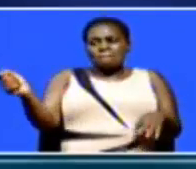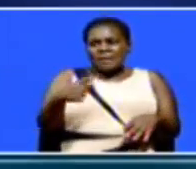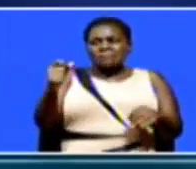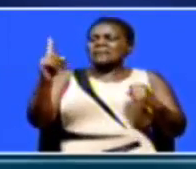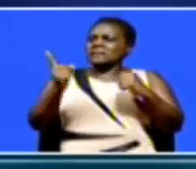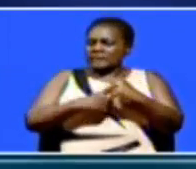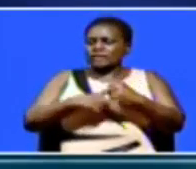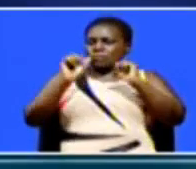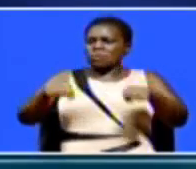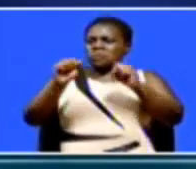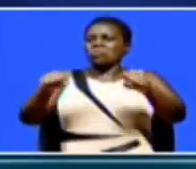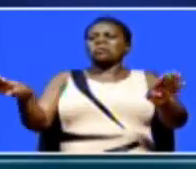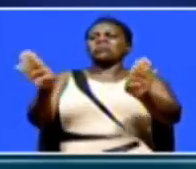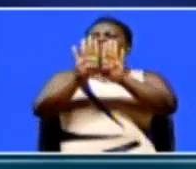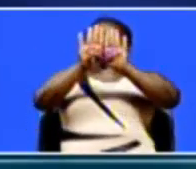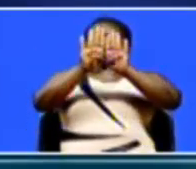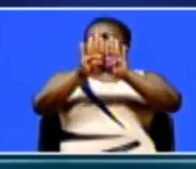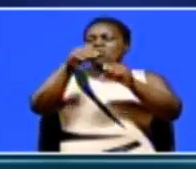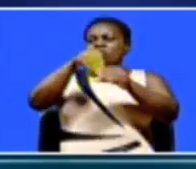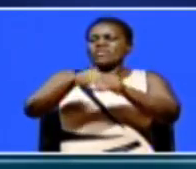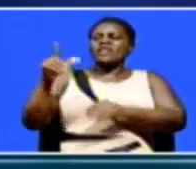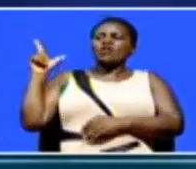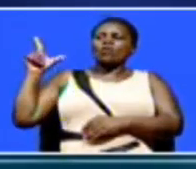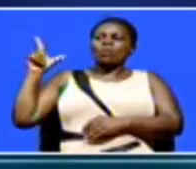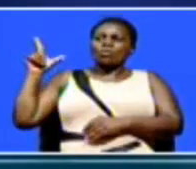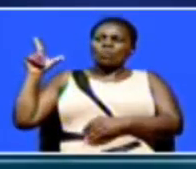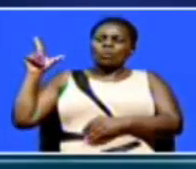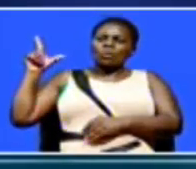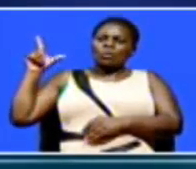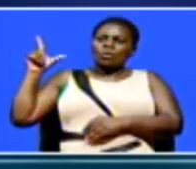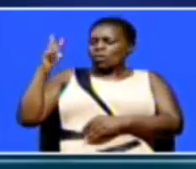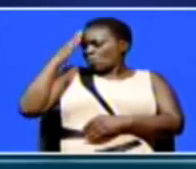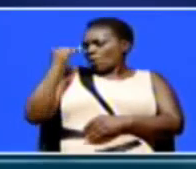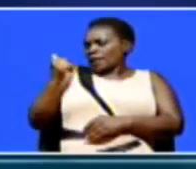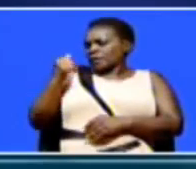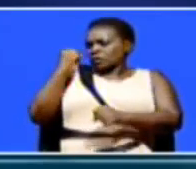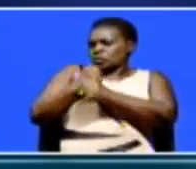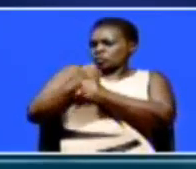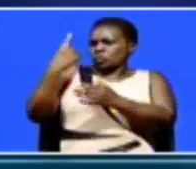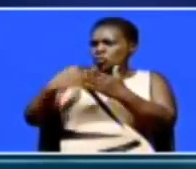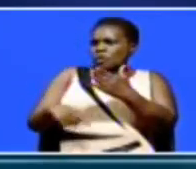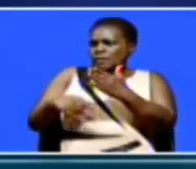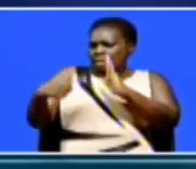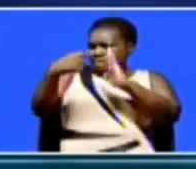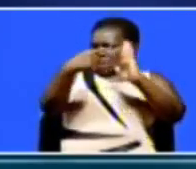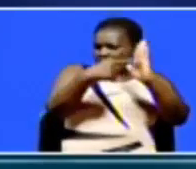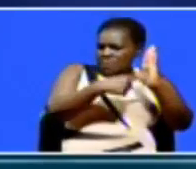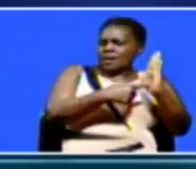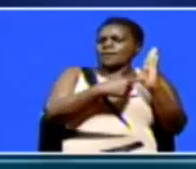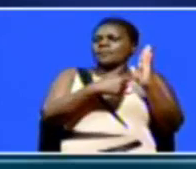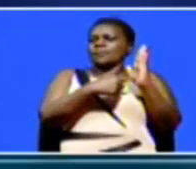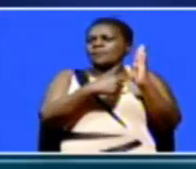6 months, there is nothing to stop us from doing that. It's within the law. Because all we need to do is that the measures that have been